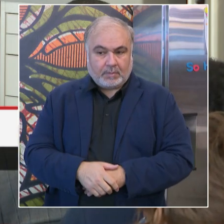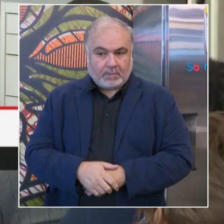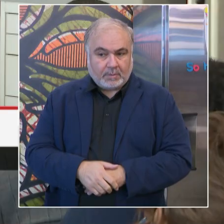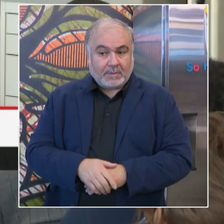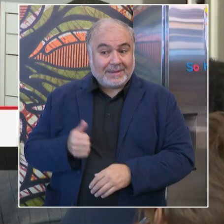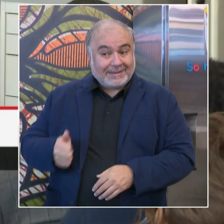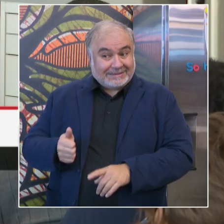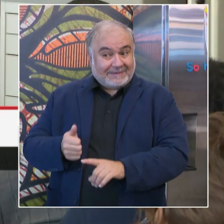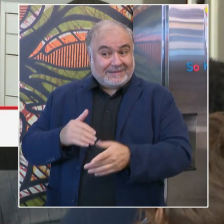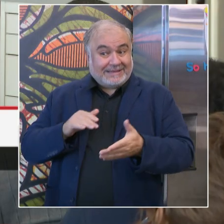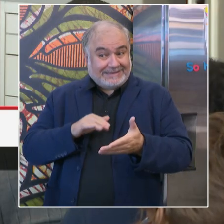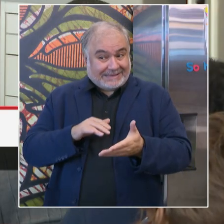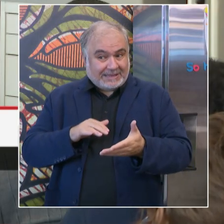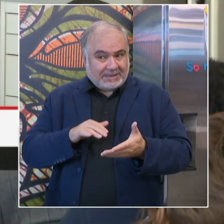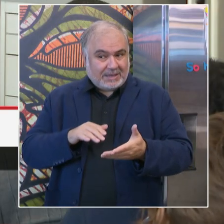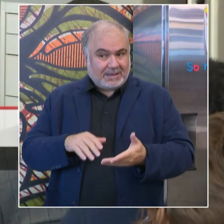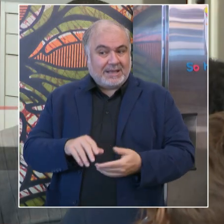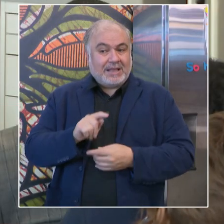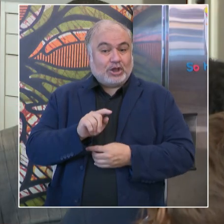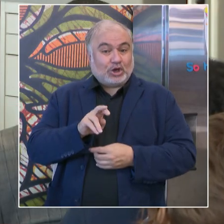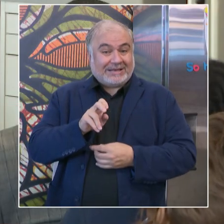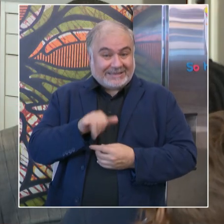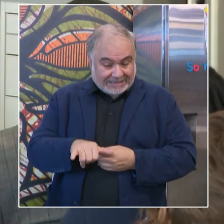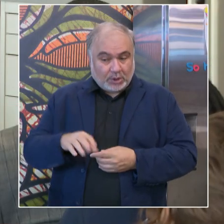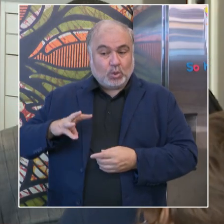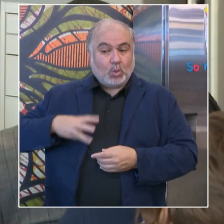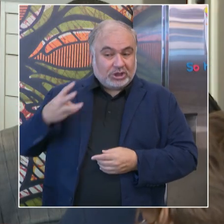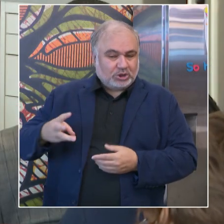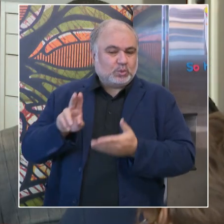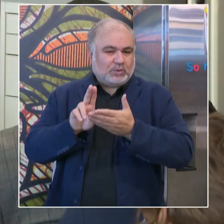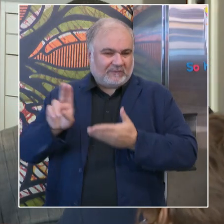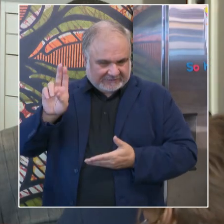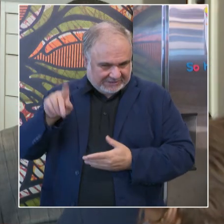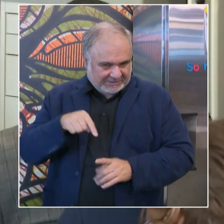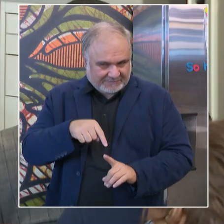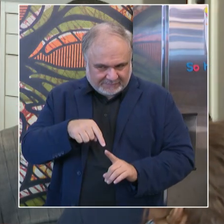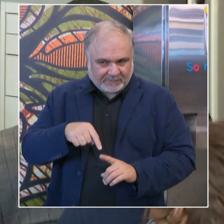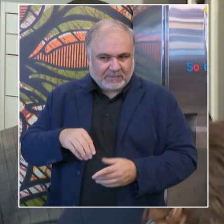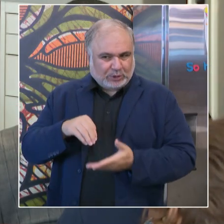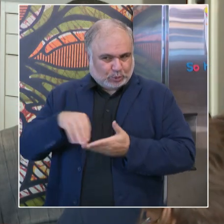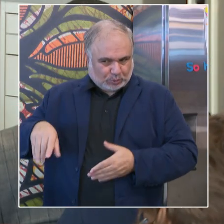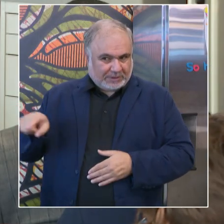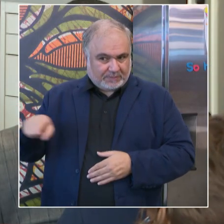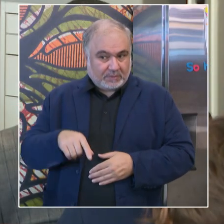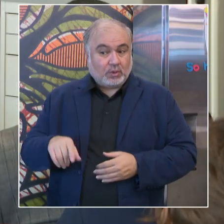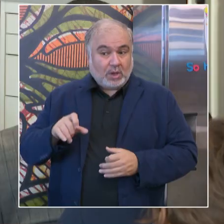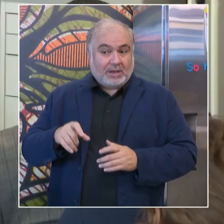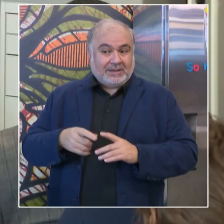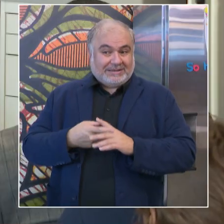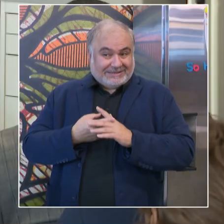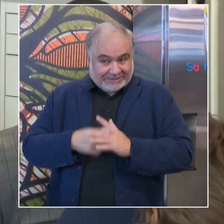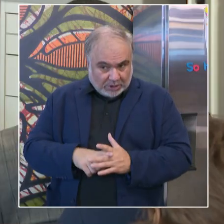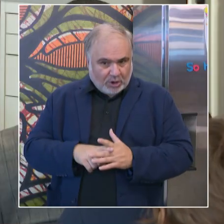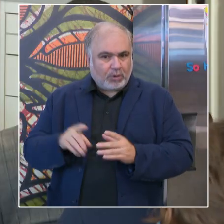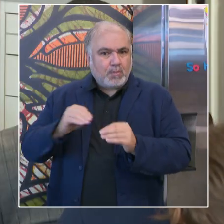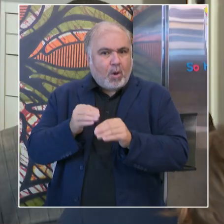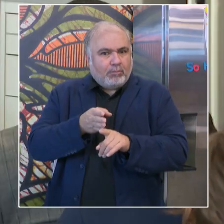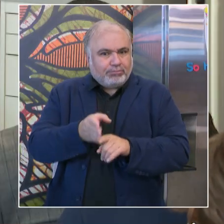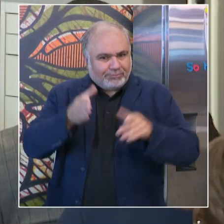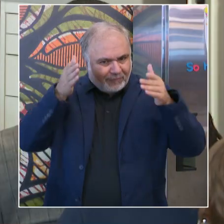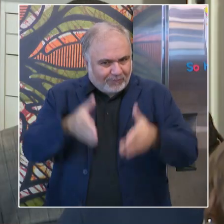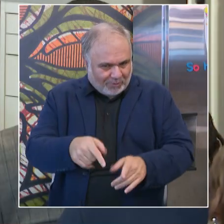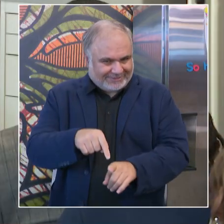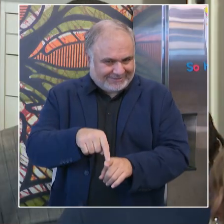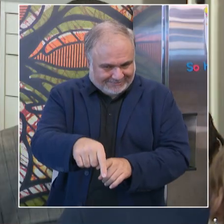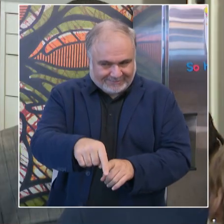Washington University, and launching his career. As a DC Heal apprentice, he is working at Whitman Walker Health as a